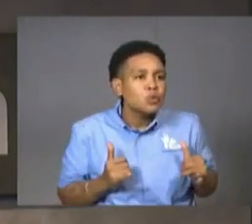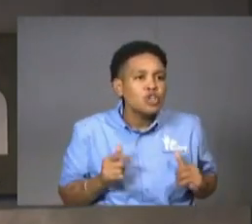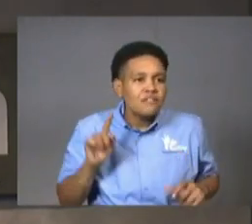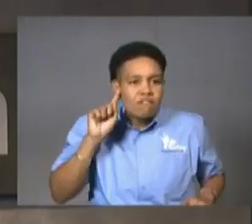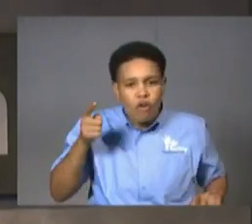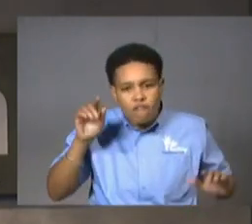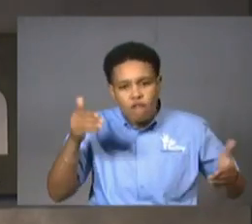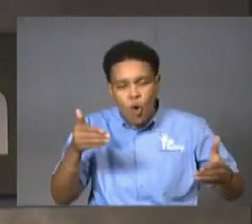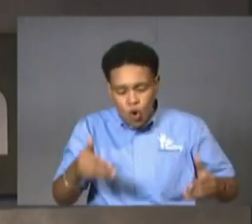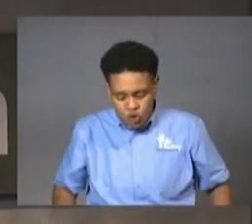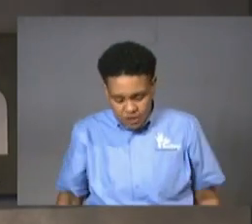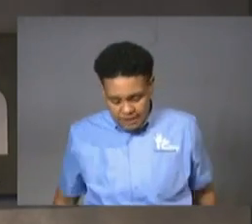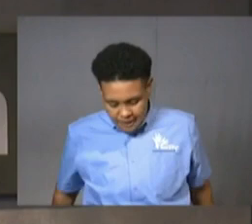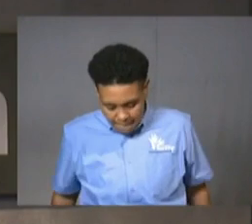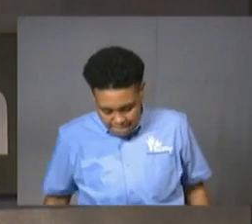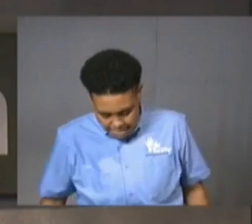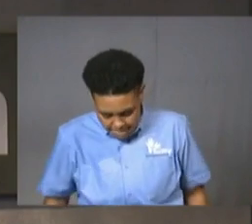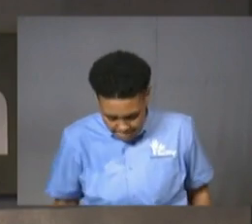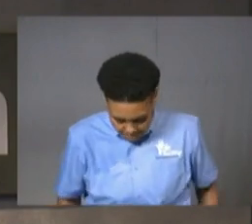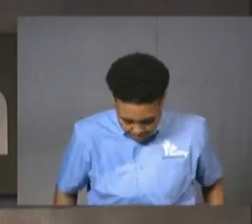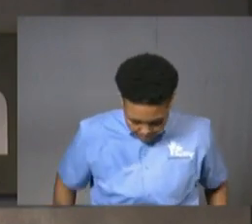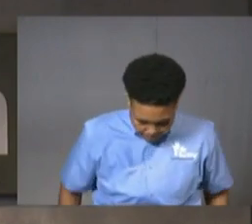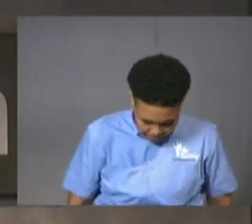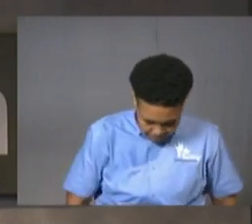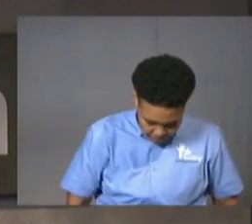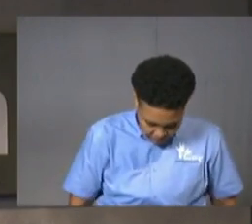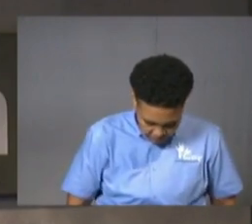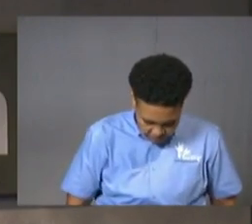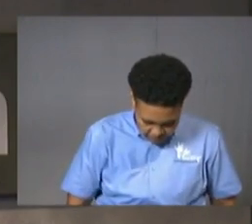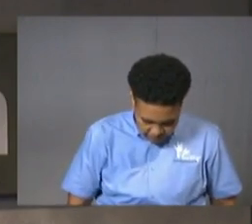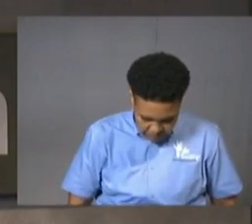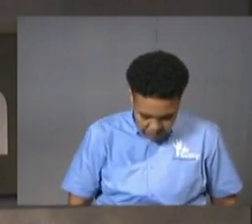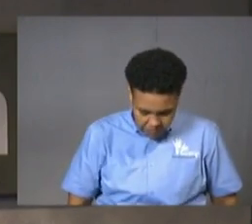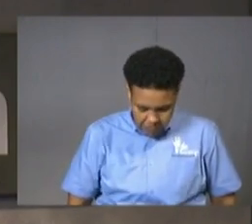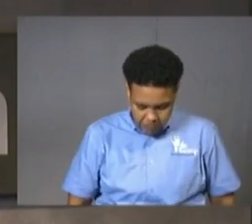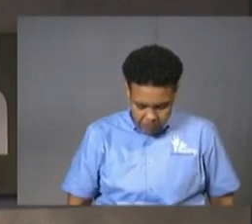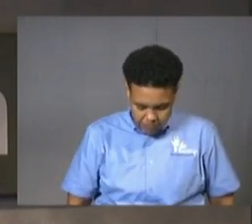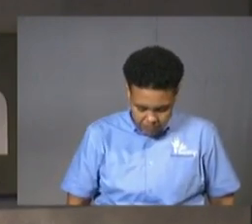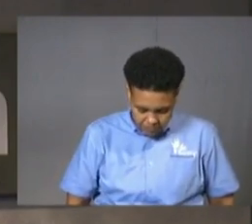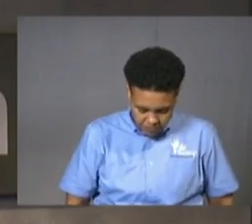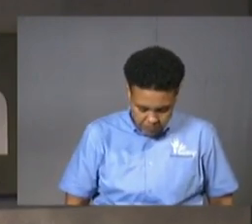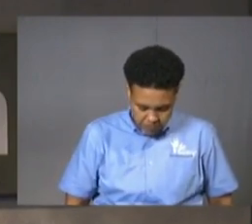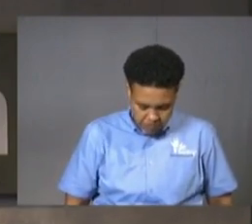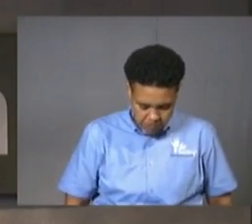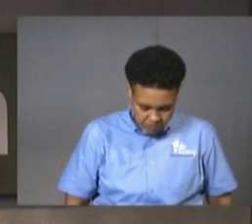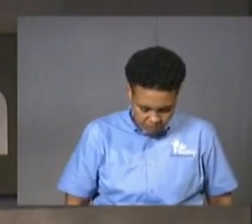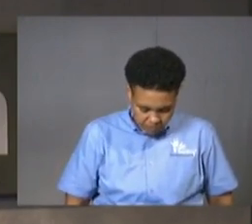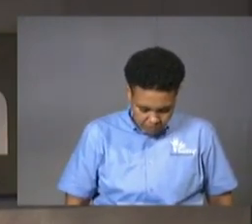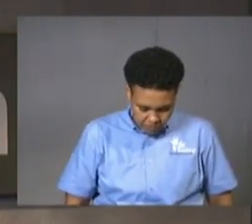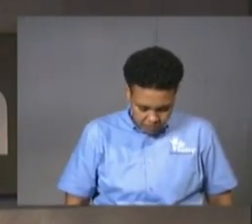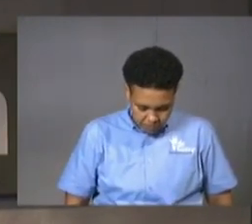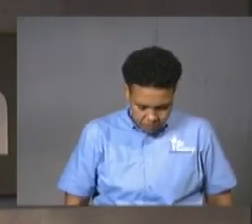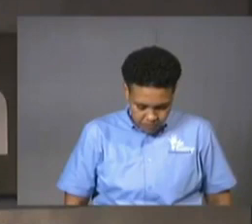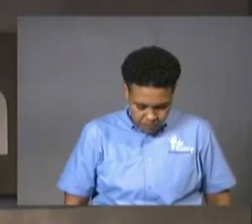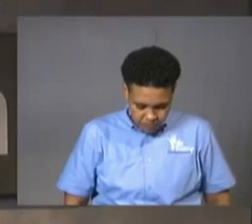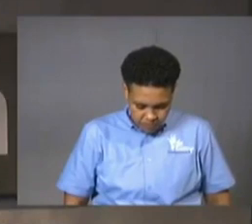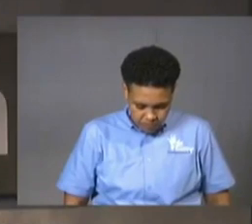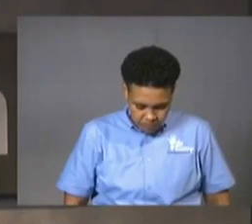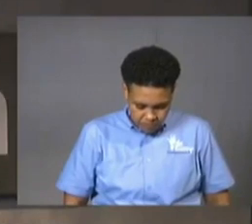We will have to phase, given the economic realities that the country is faced with, we will have to